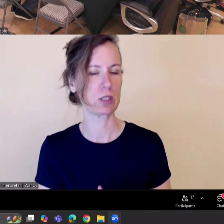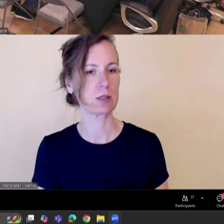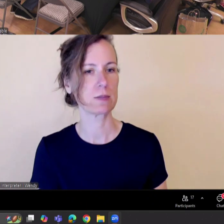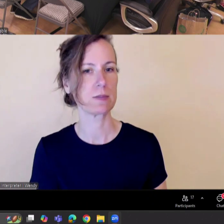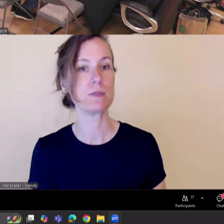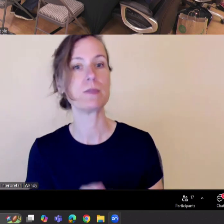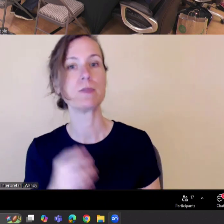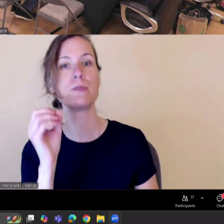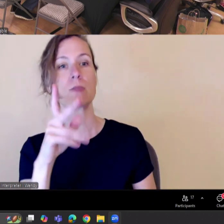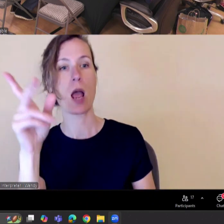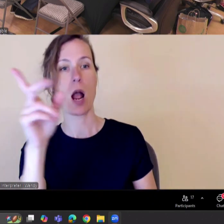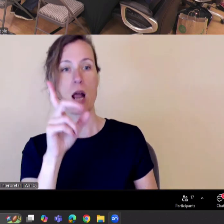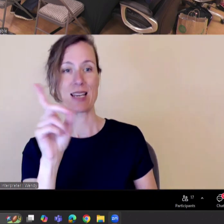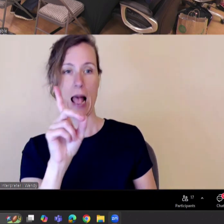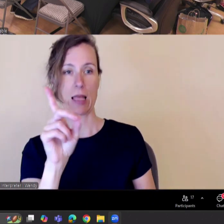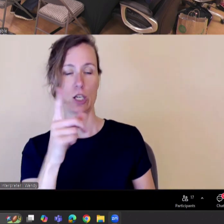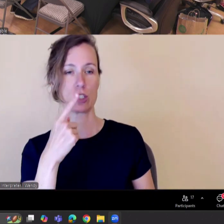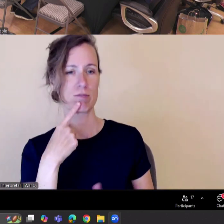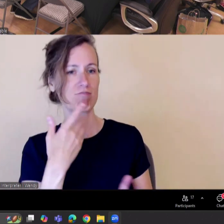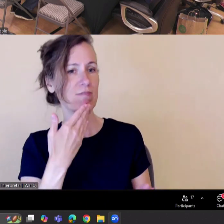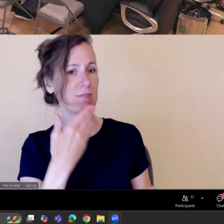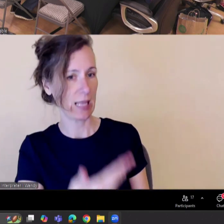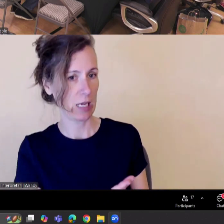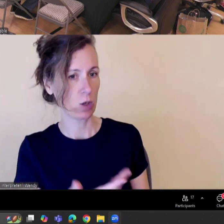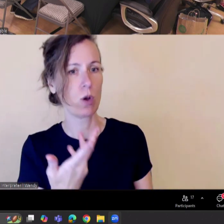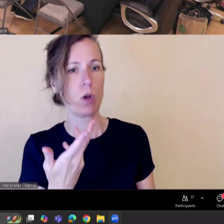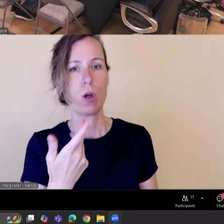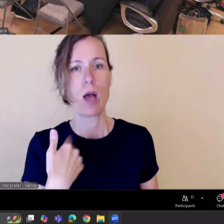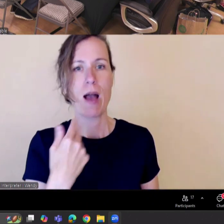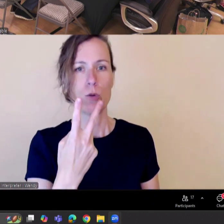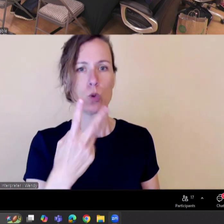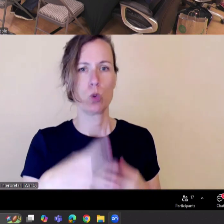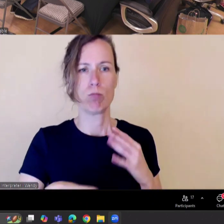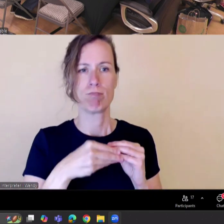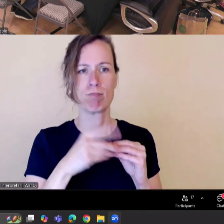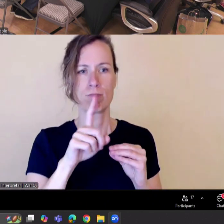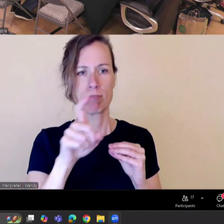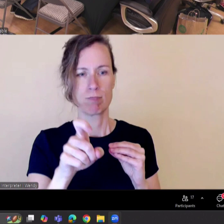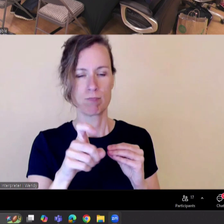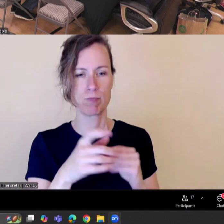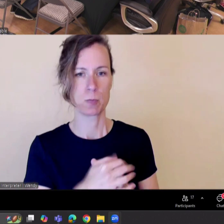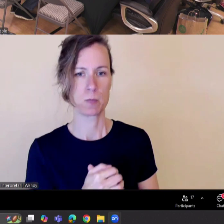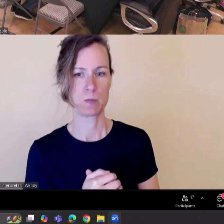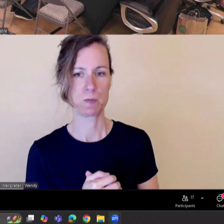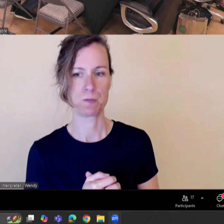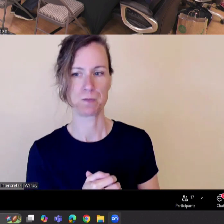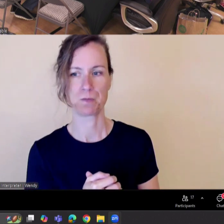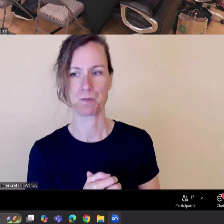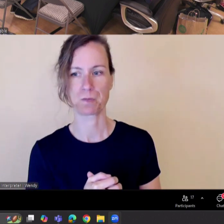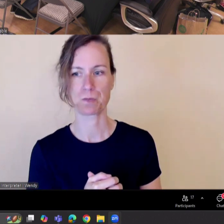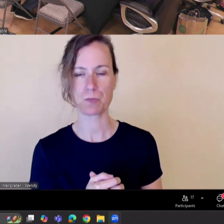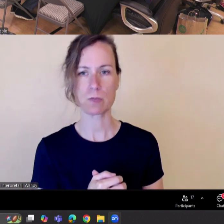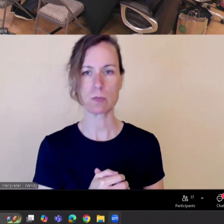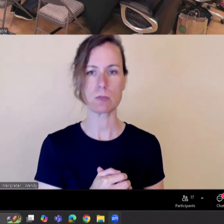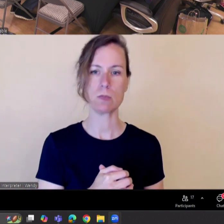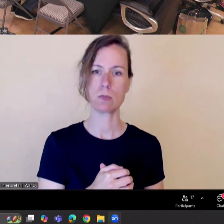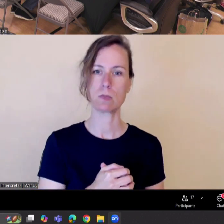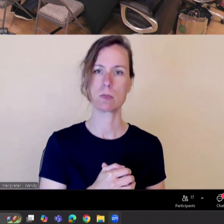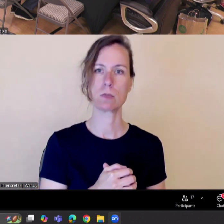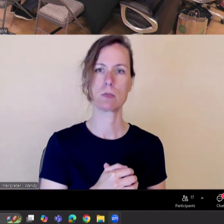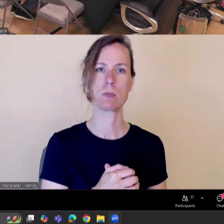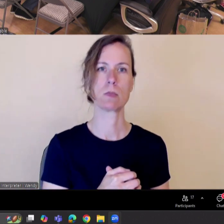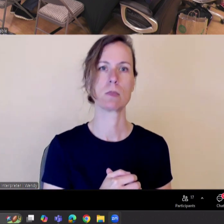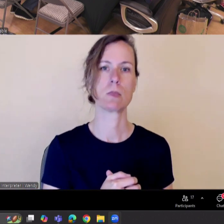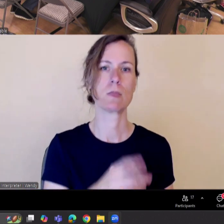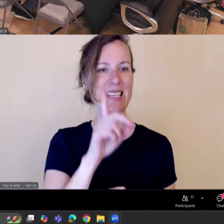Thank you. Thank you, Madam Mayor. I have two follow-up questions to Councilmember Briner's question about the